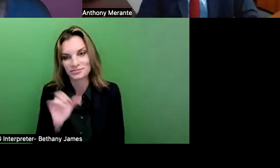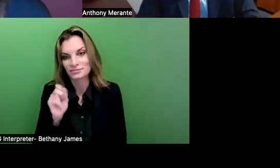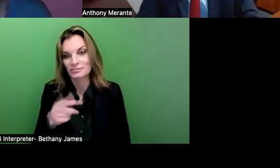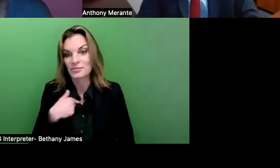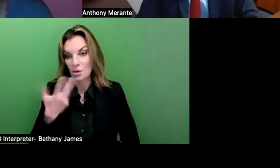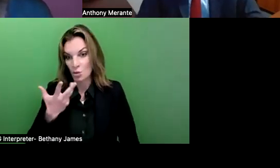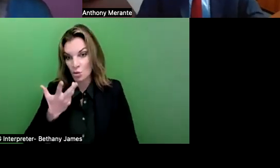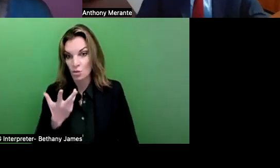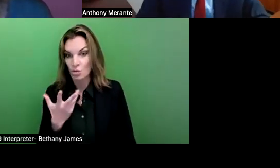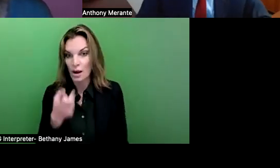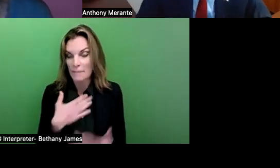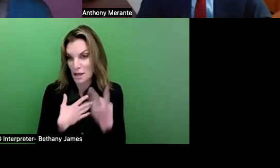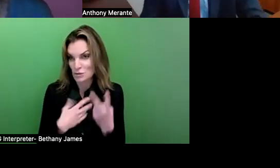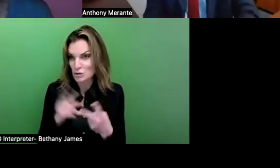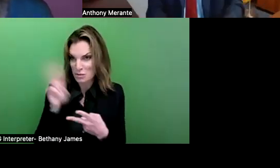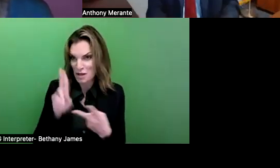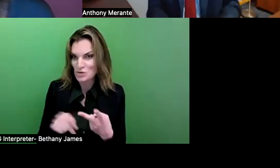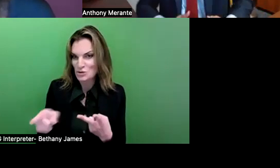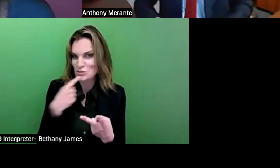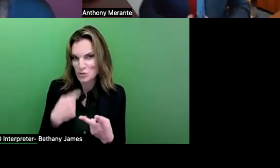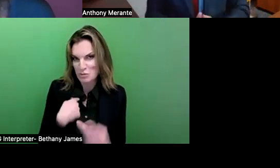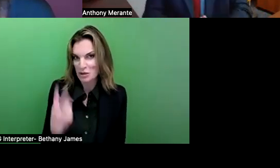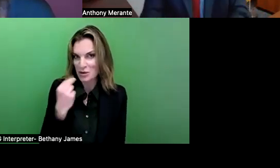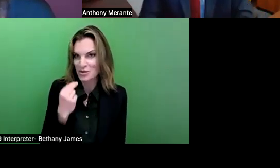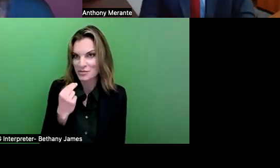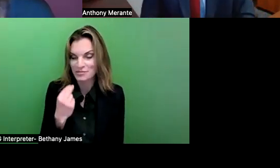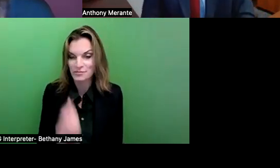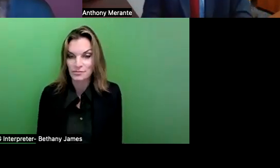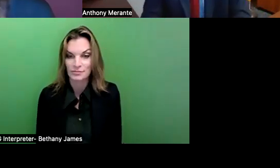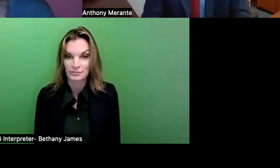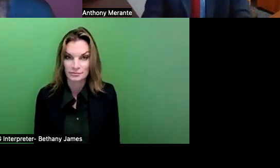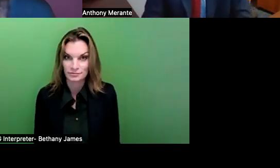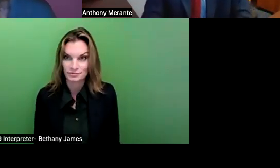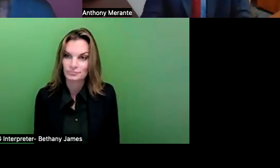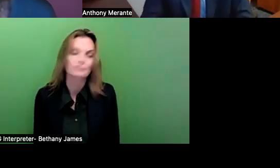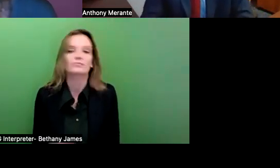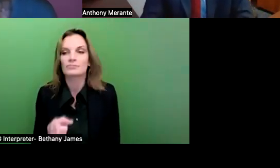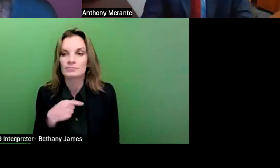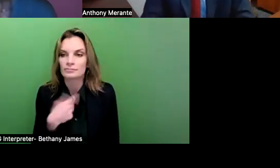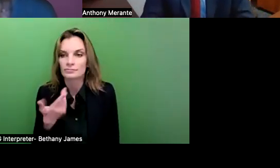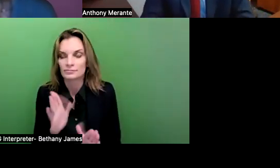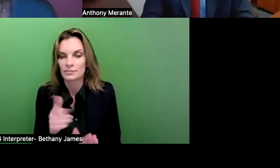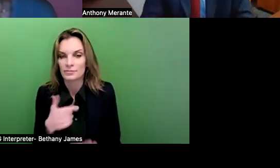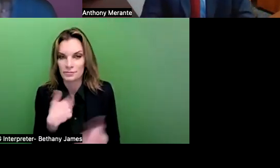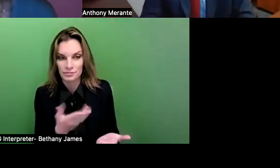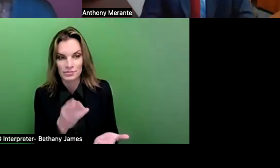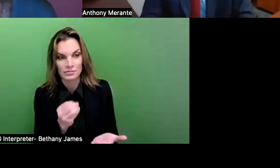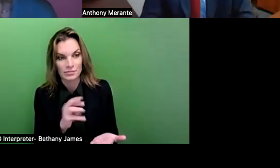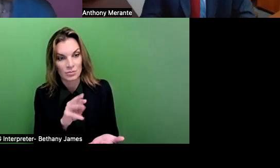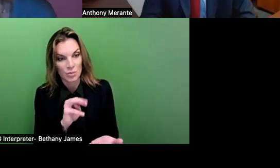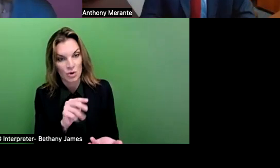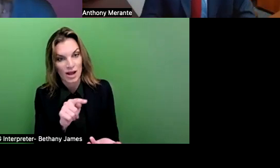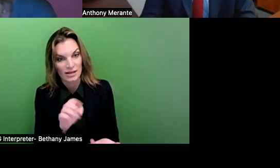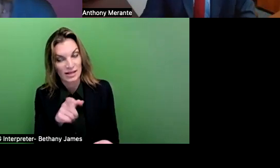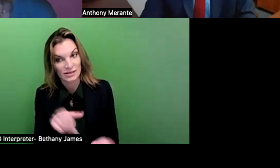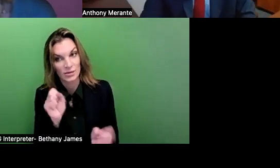get my 2 rebuttals that you didn't tell me I had. Can I All get those? right, well, let me, Mr. Merante, would it be okay with